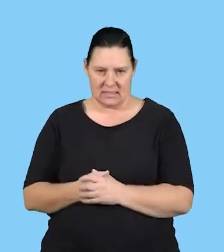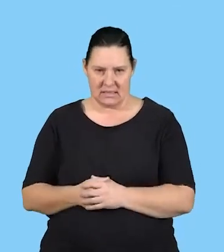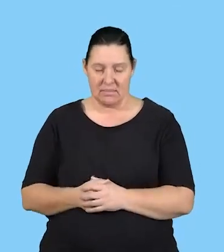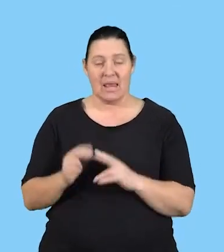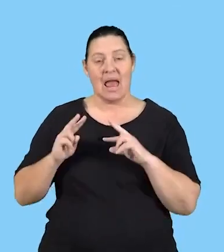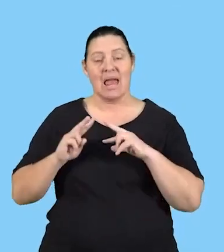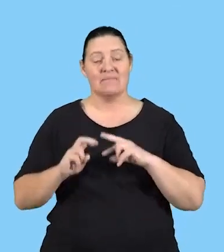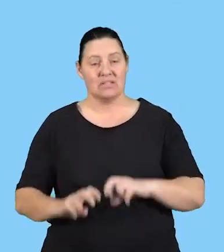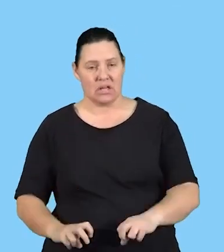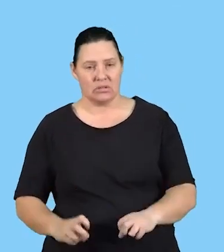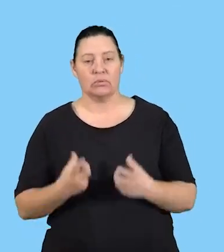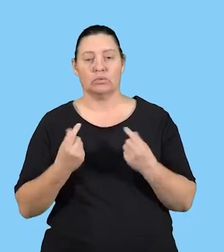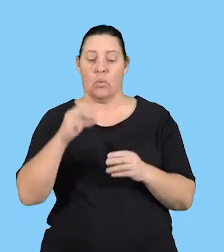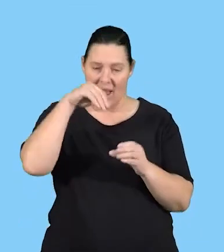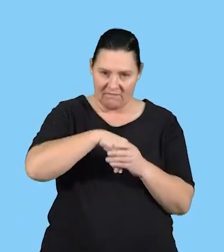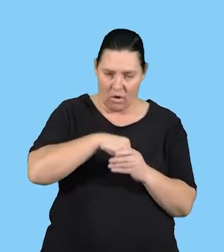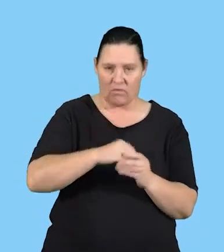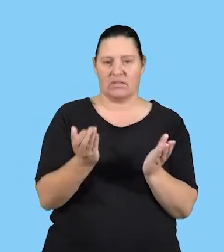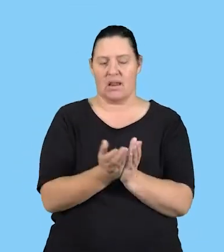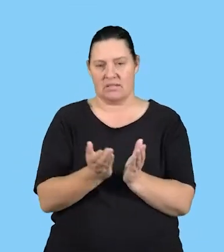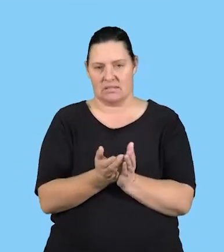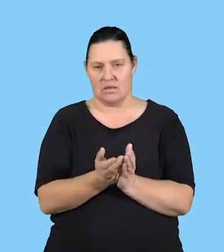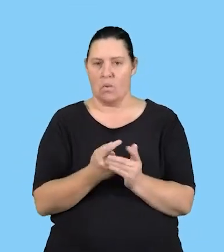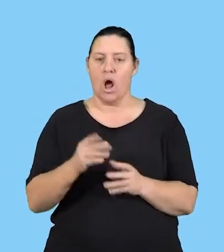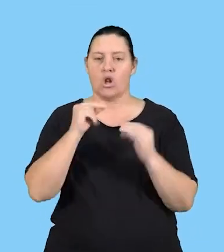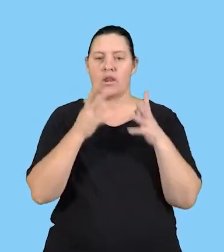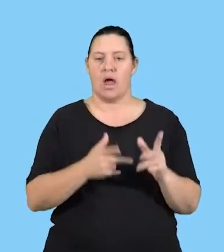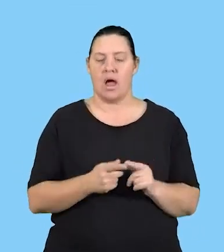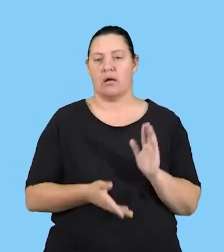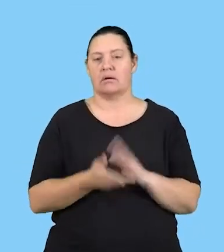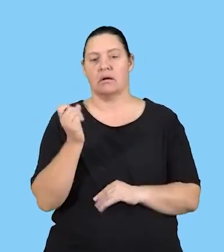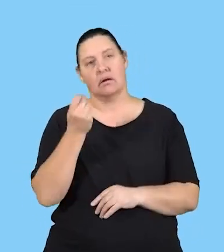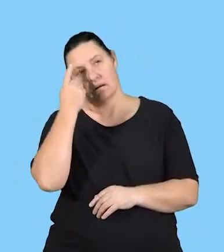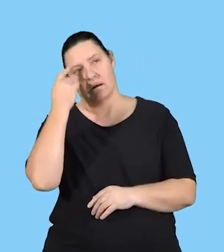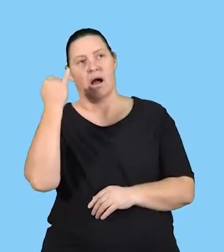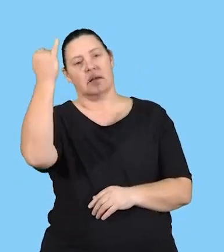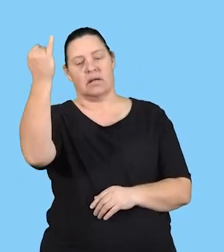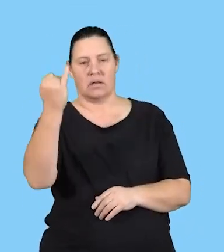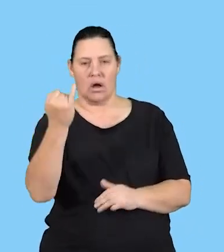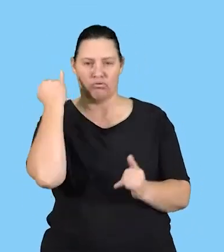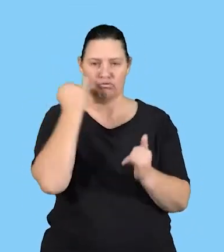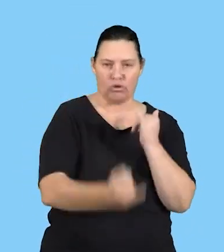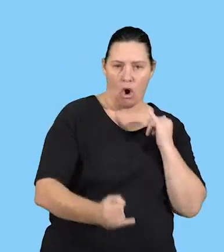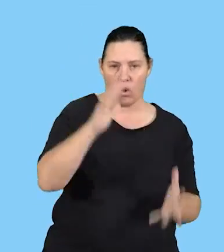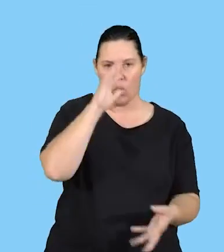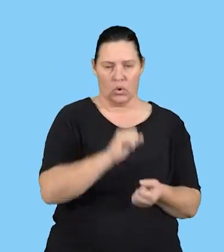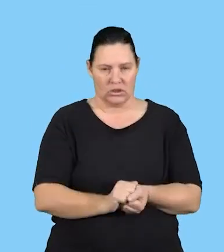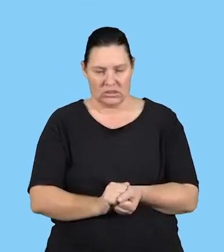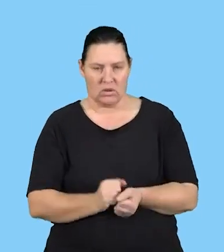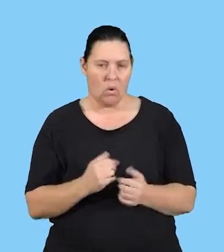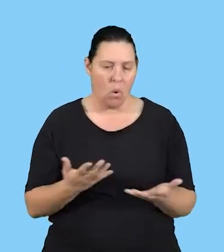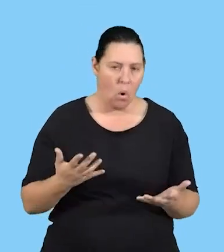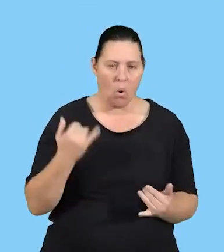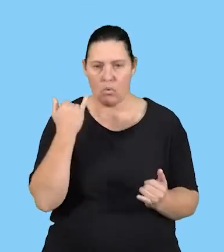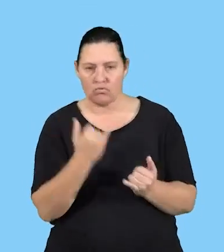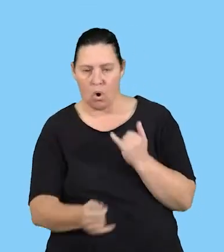be administered in class because you don't want learners to come up with incorrect conclusions or